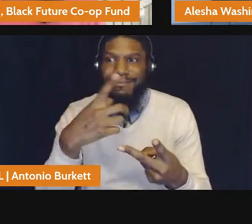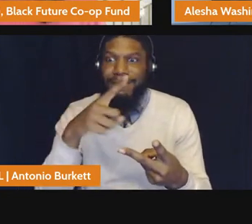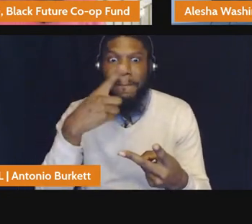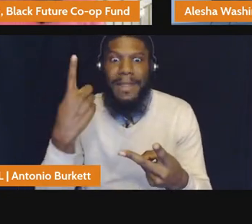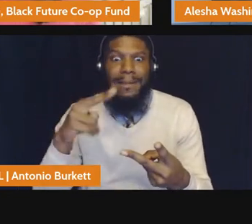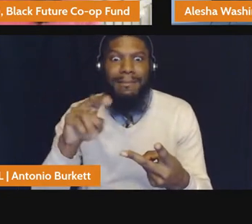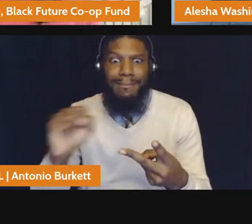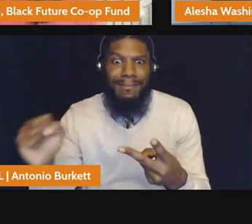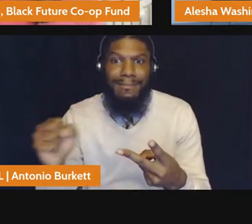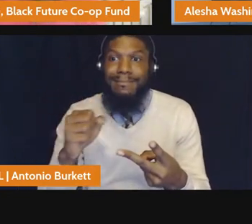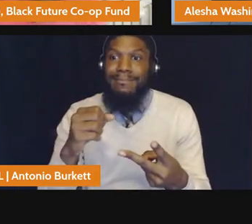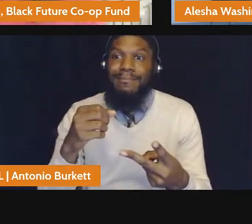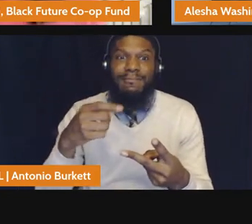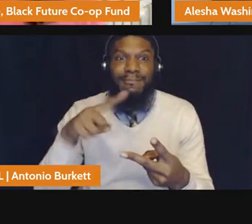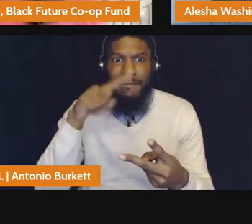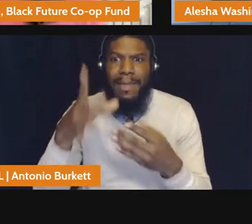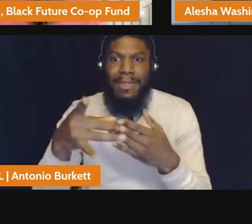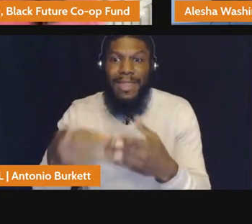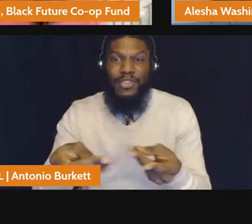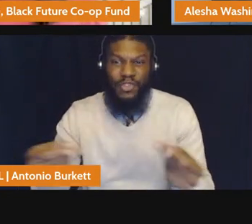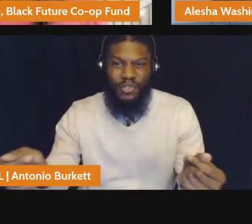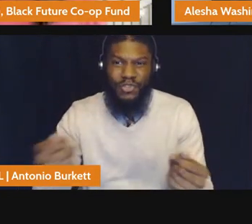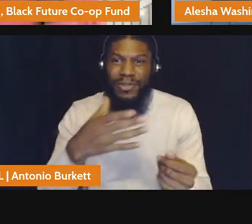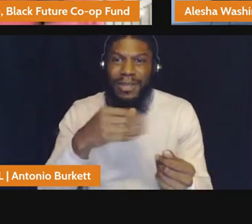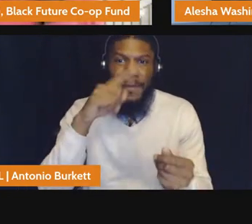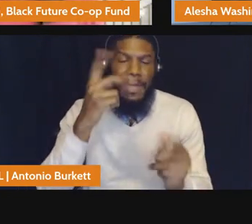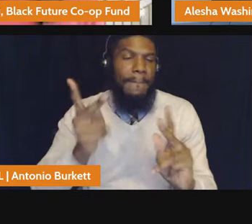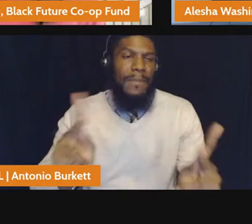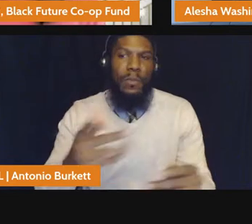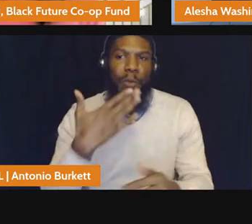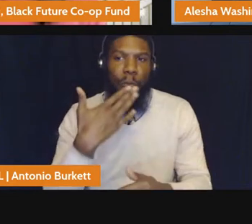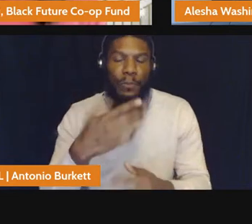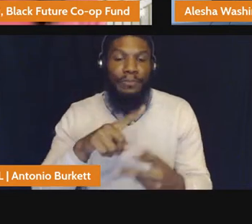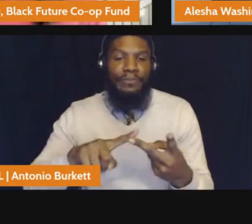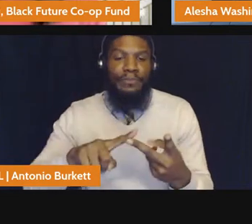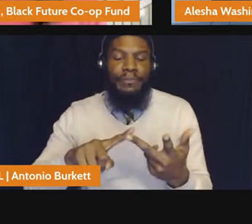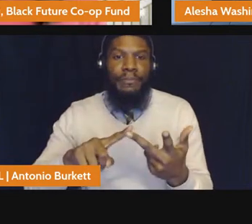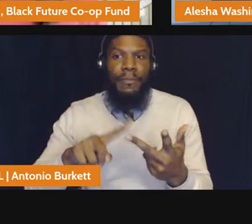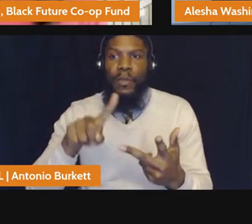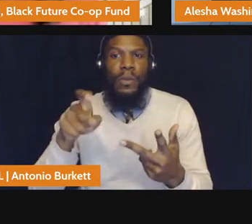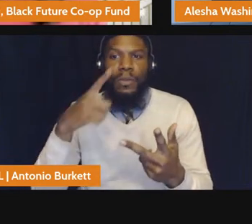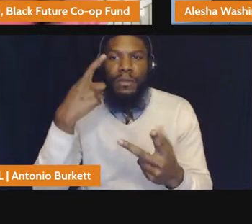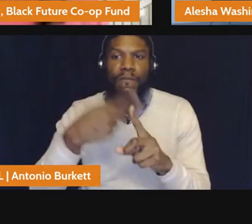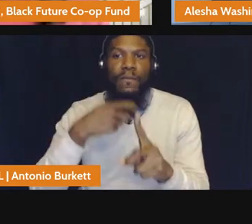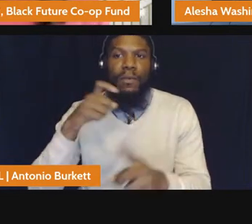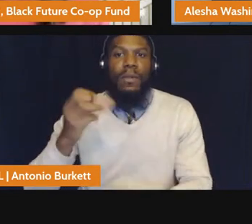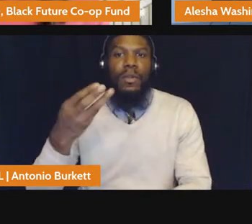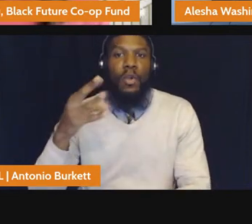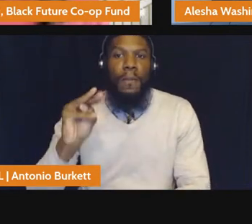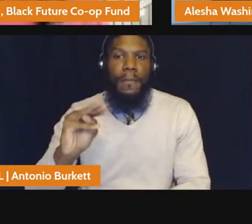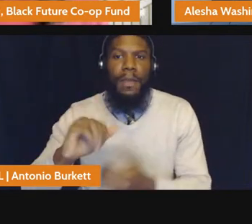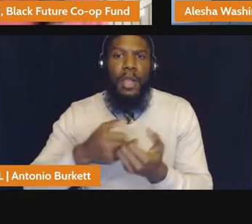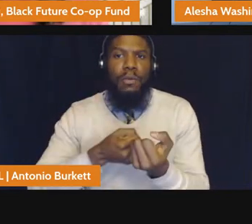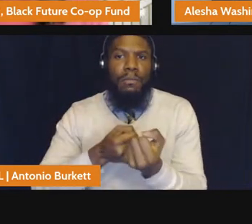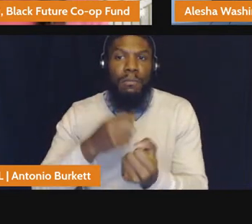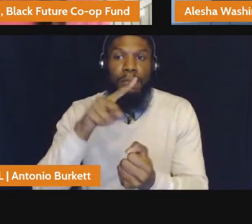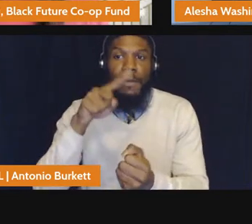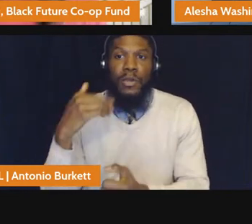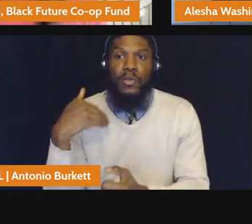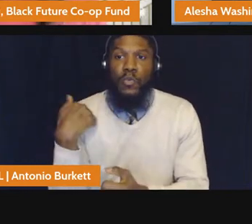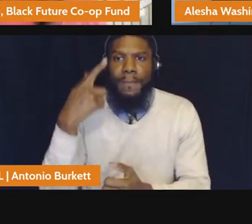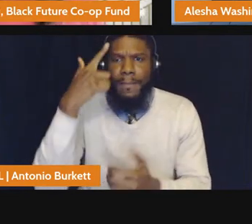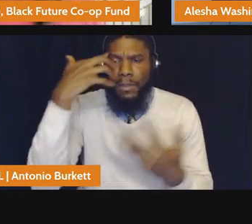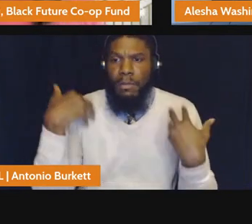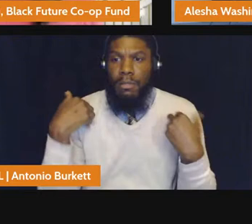solutions and Black people. This question is from Carmen, and Carmen asks, how can we support Black youth mental well-being through